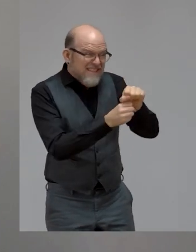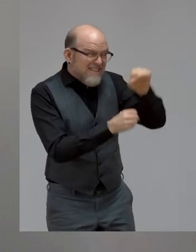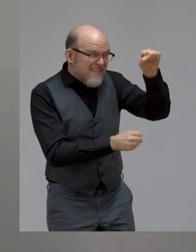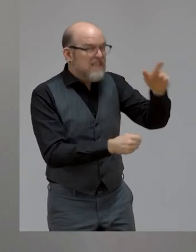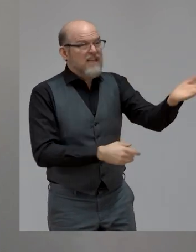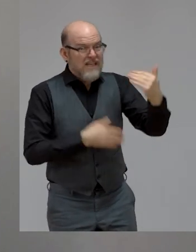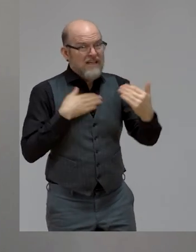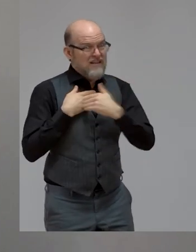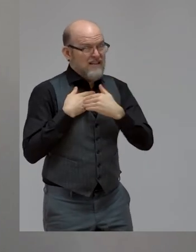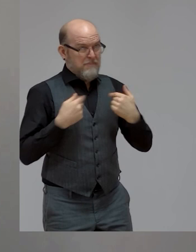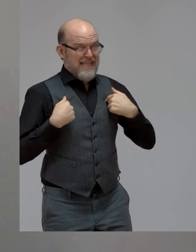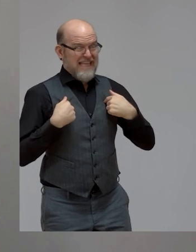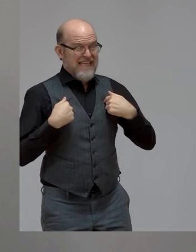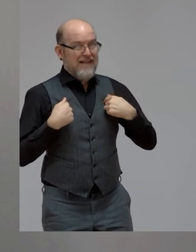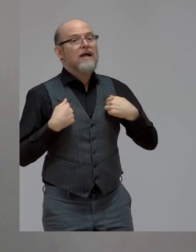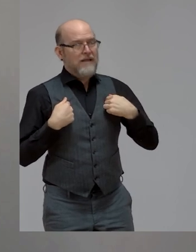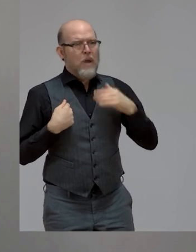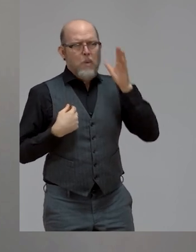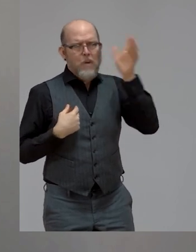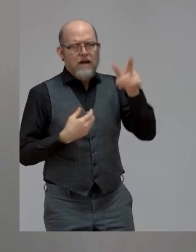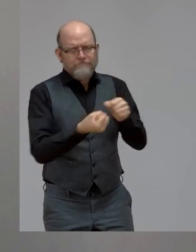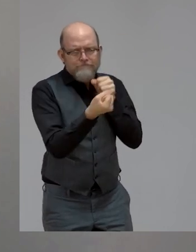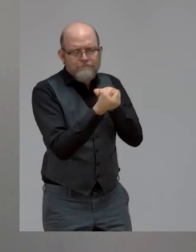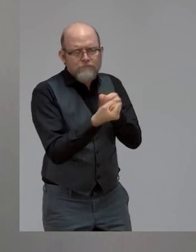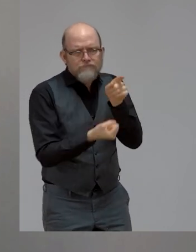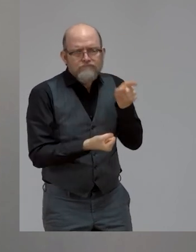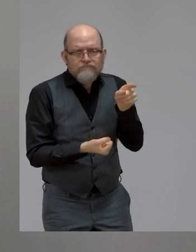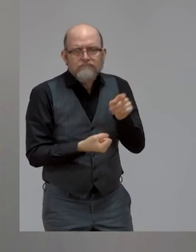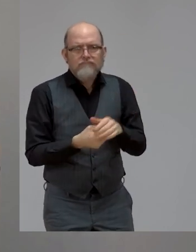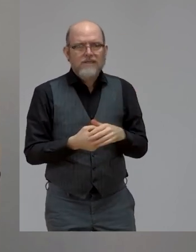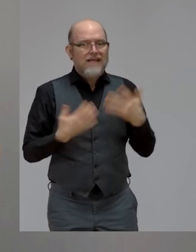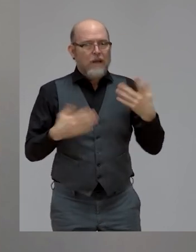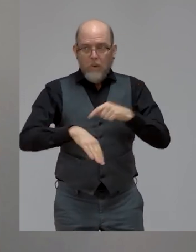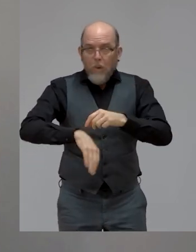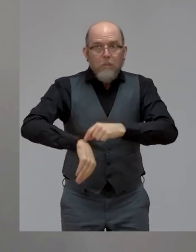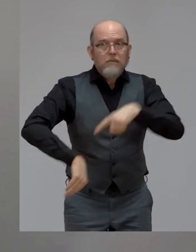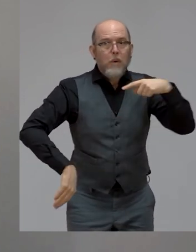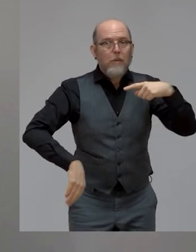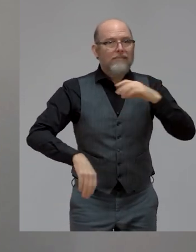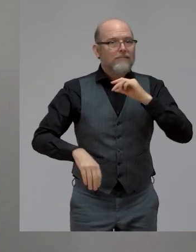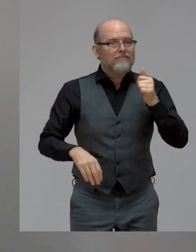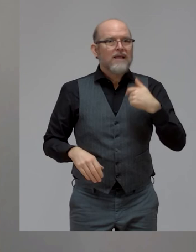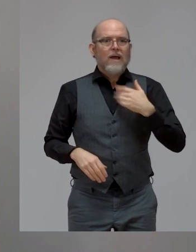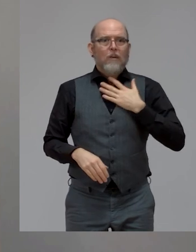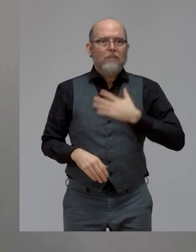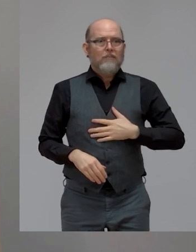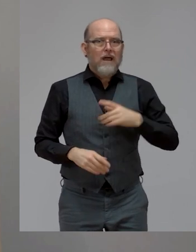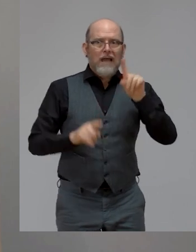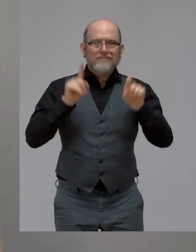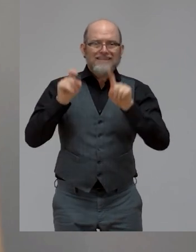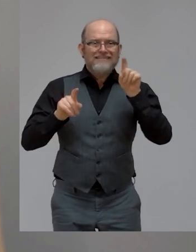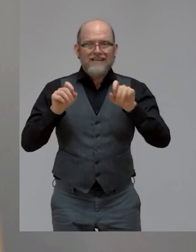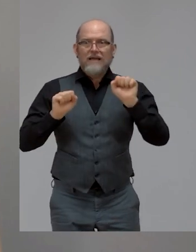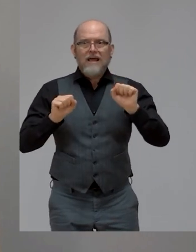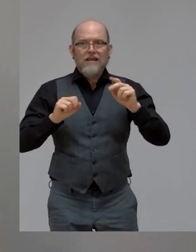We are running out of time, and I know we would love to have a series of questions. What the Zero Project and the